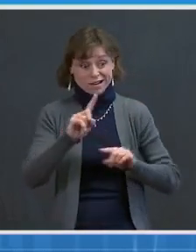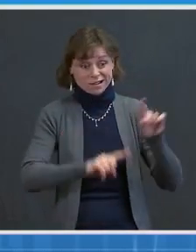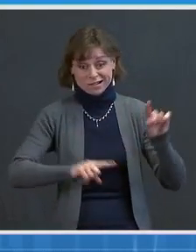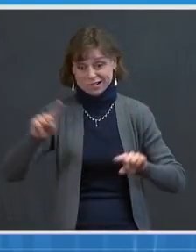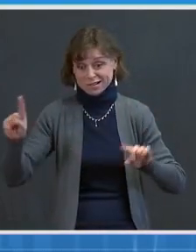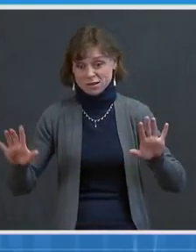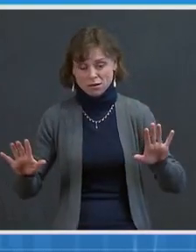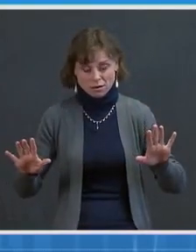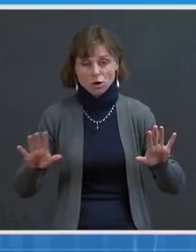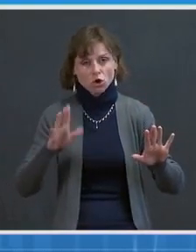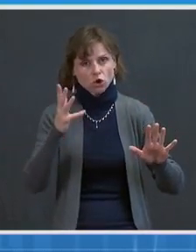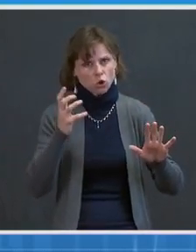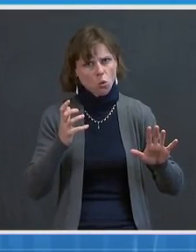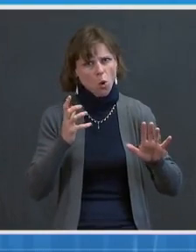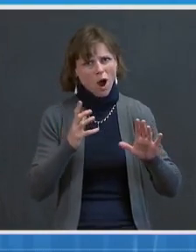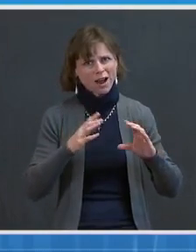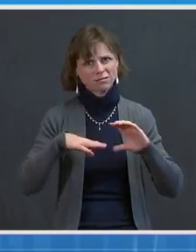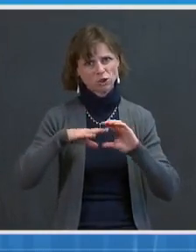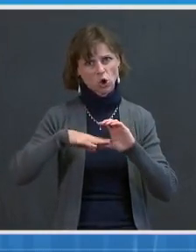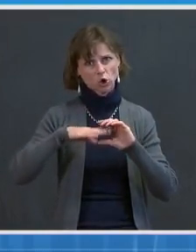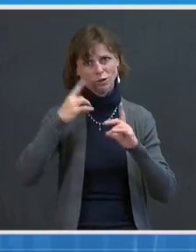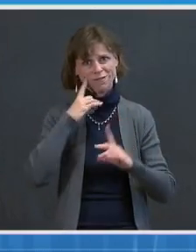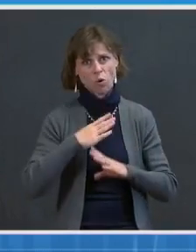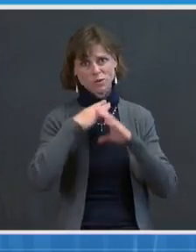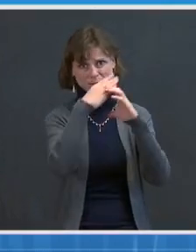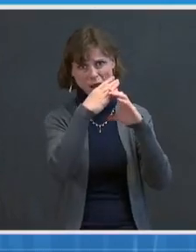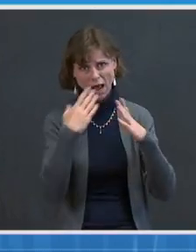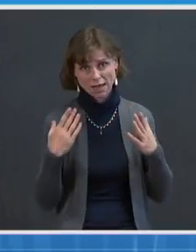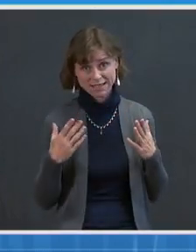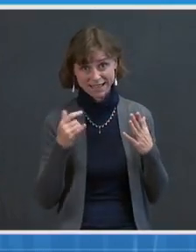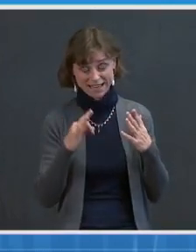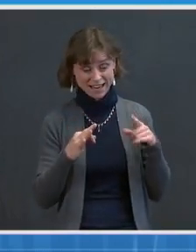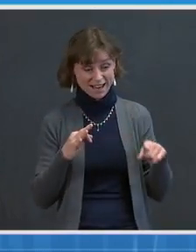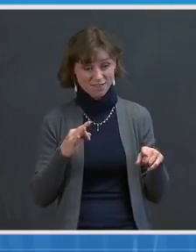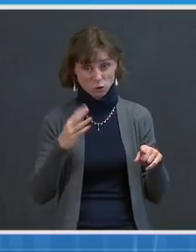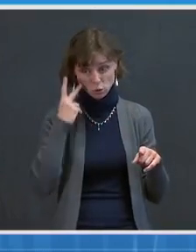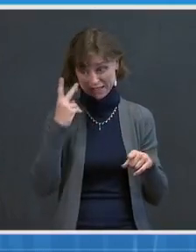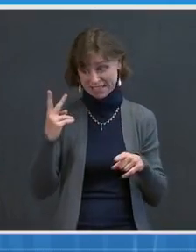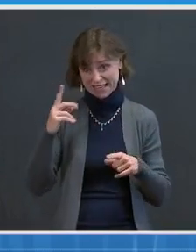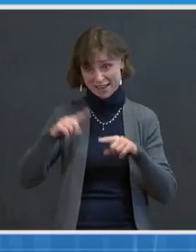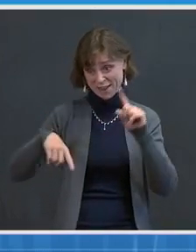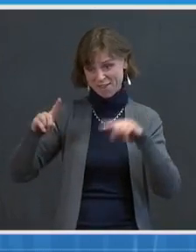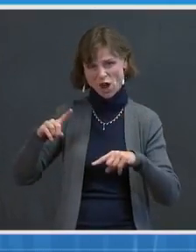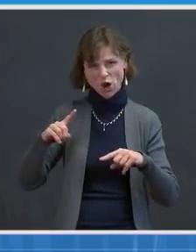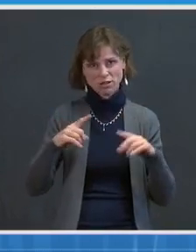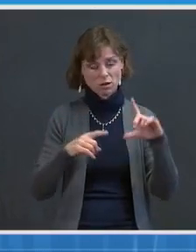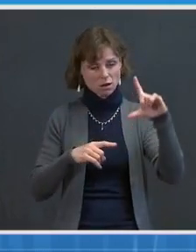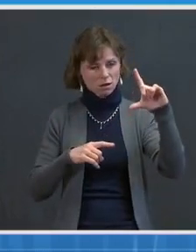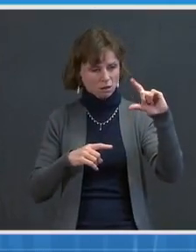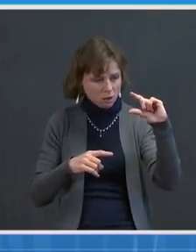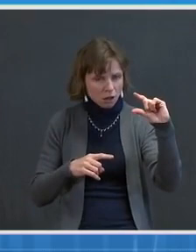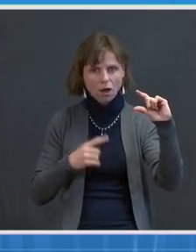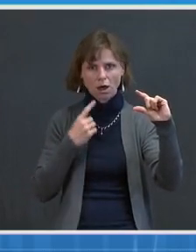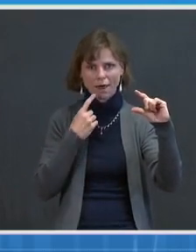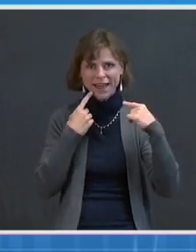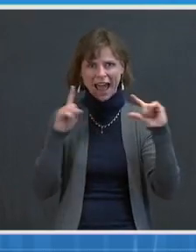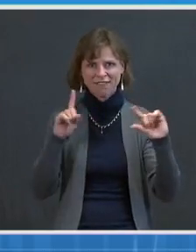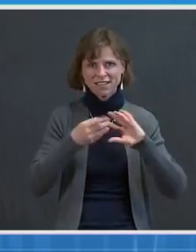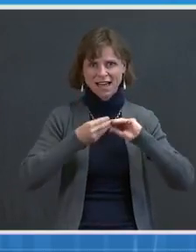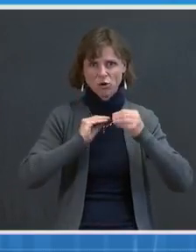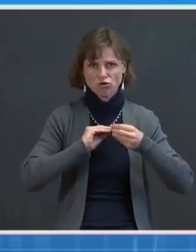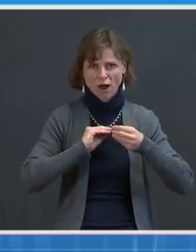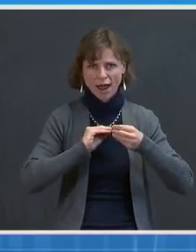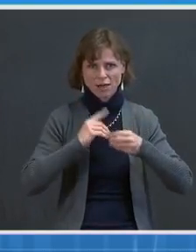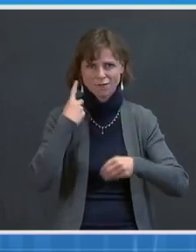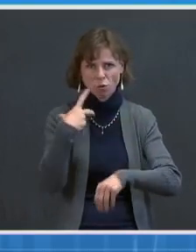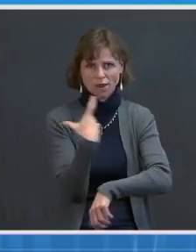antibody response if, in fact, when you look at the variants, it diminishes by several fold the efficacy of